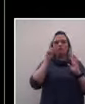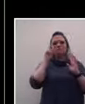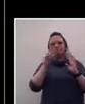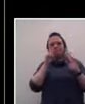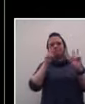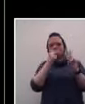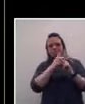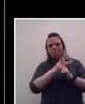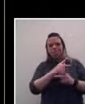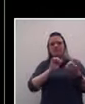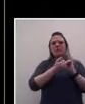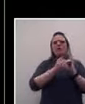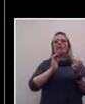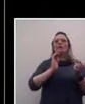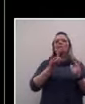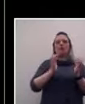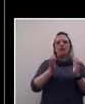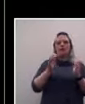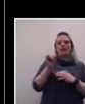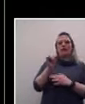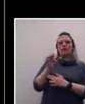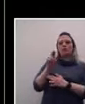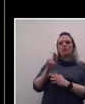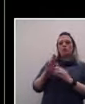How does it compare?